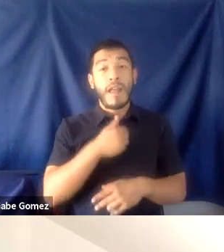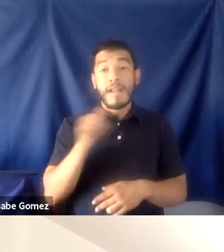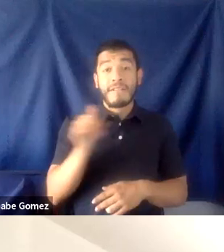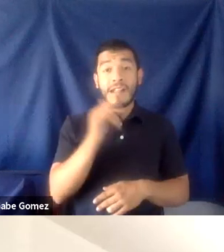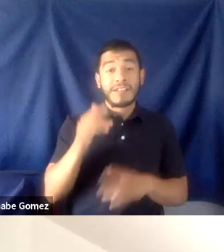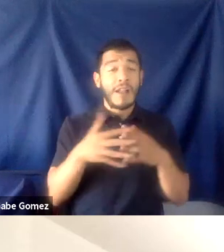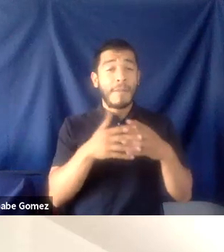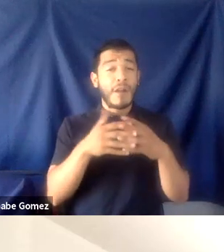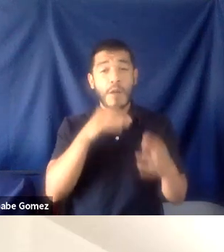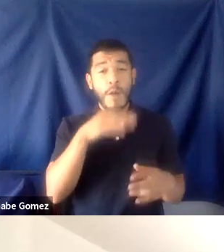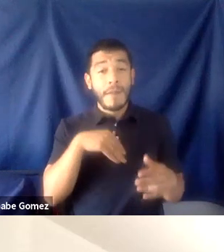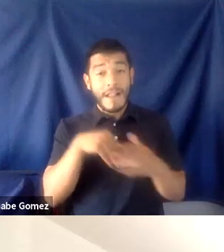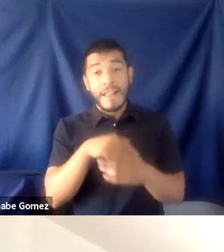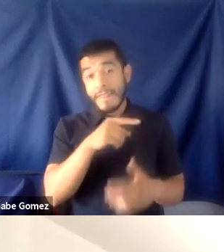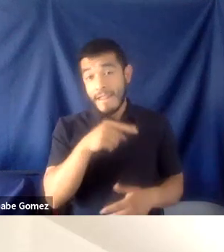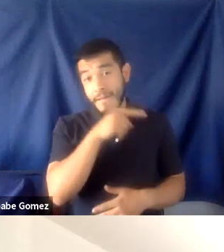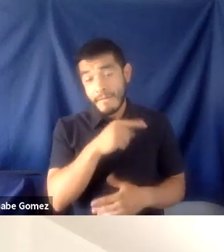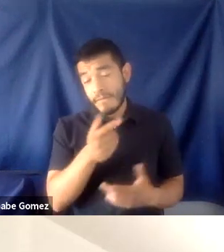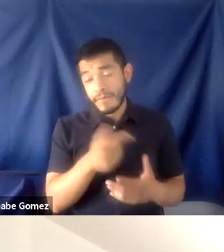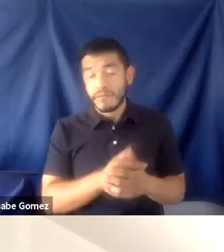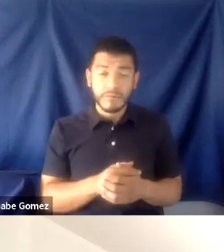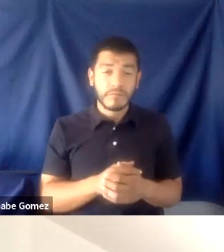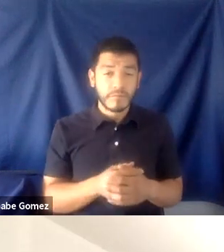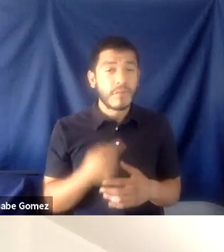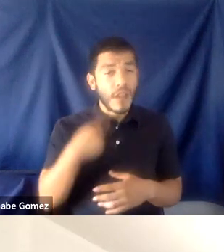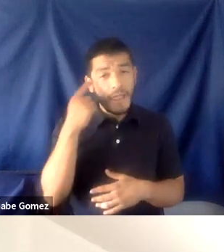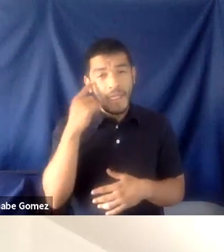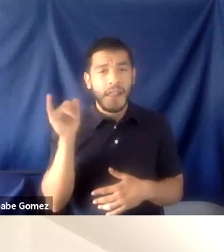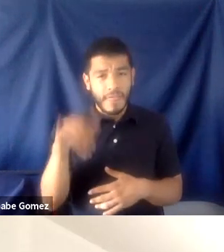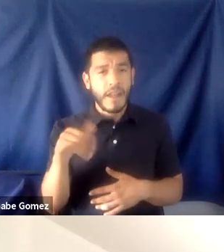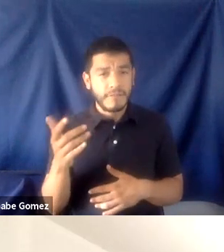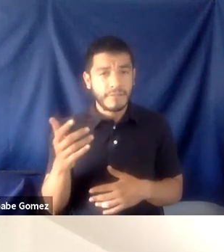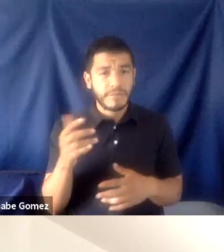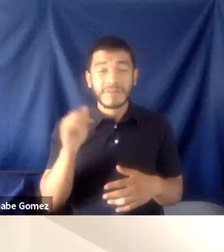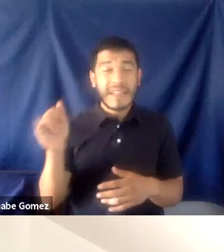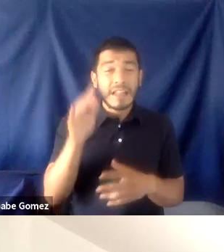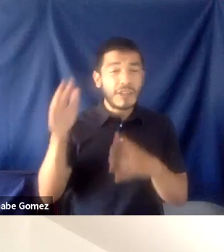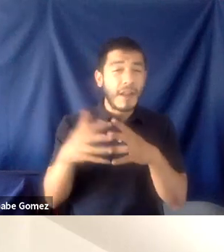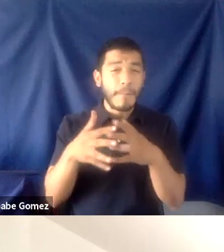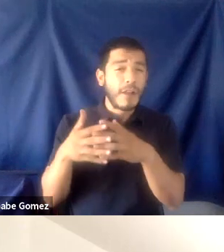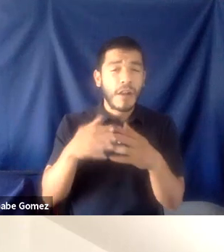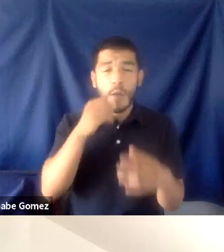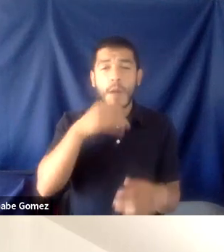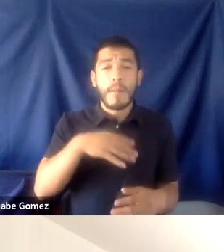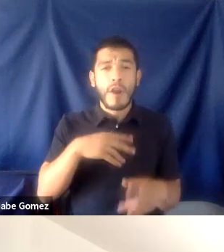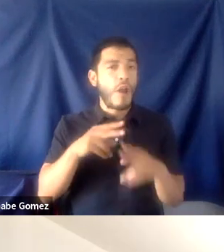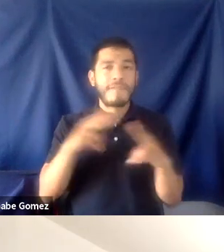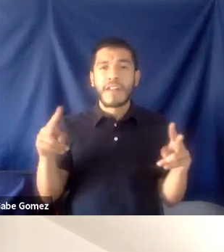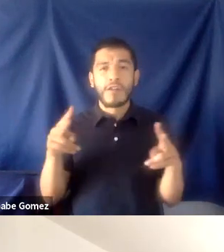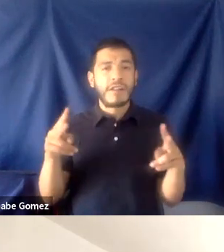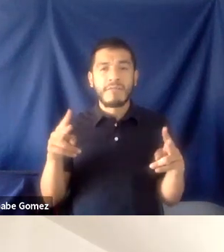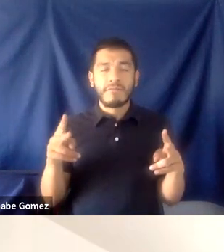women in them. So, I think that it's Asian American women are still incredibly